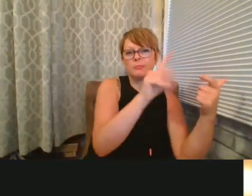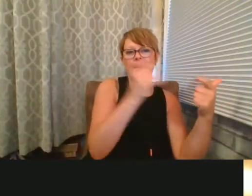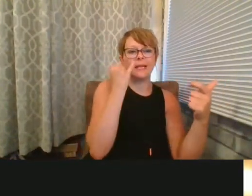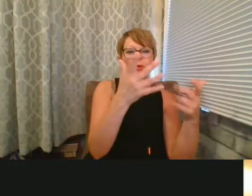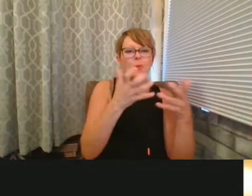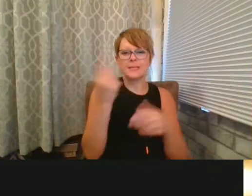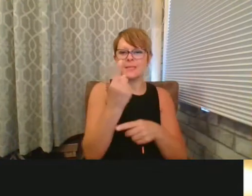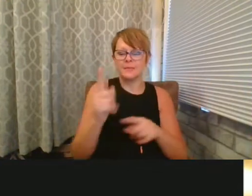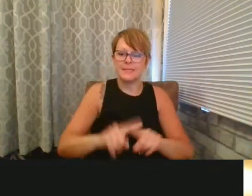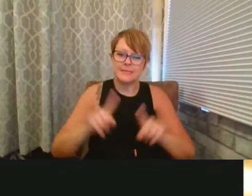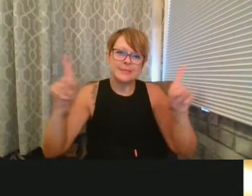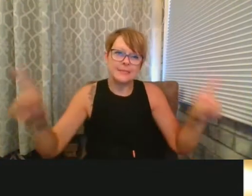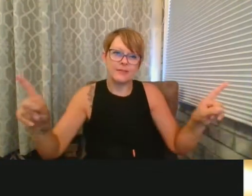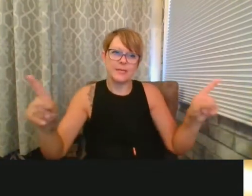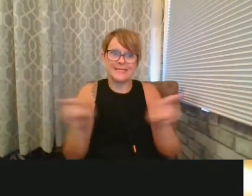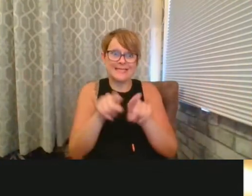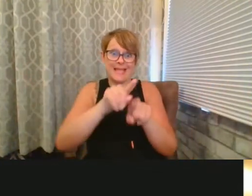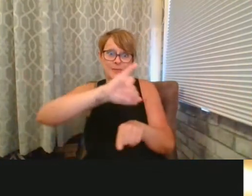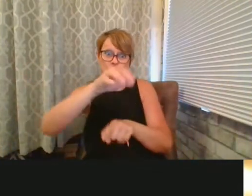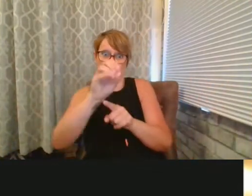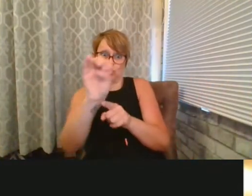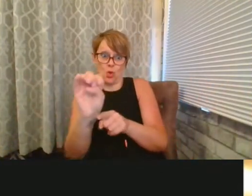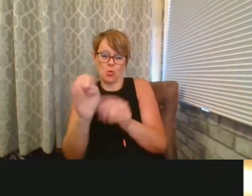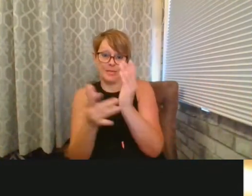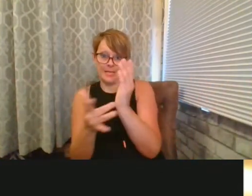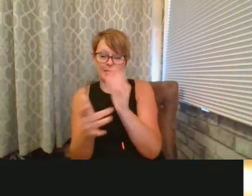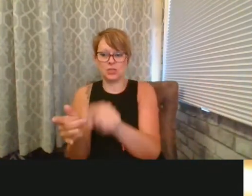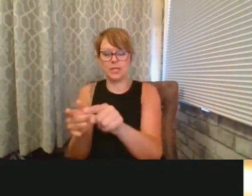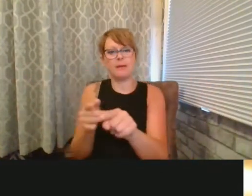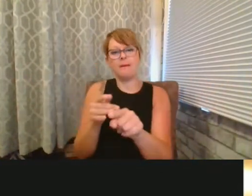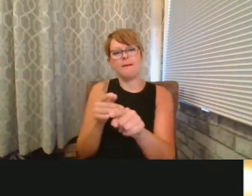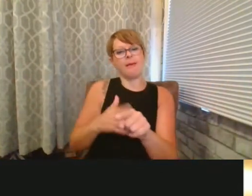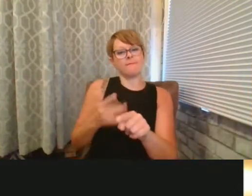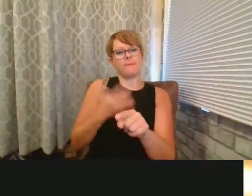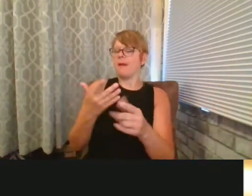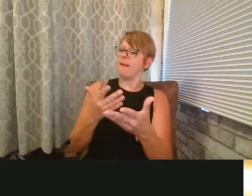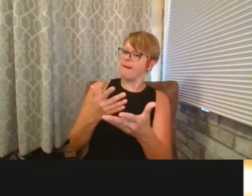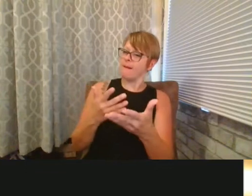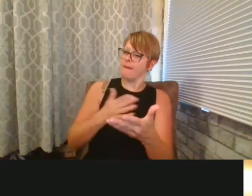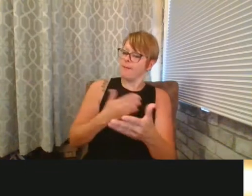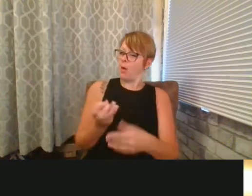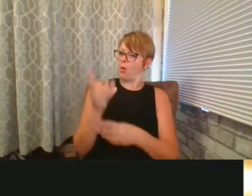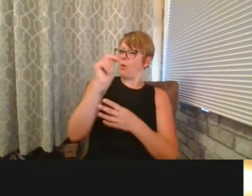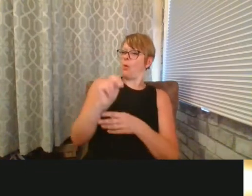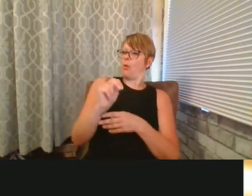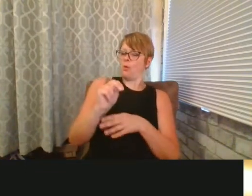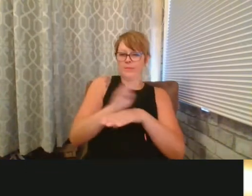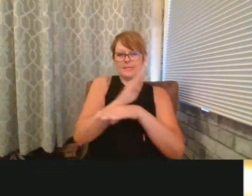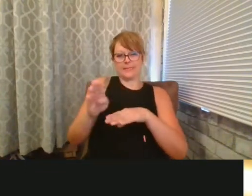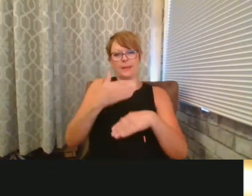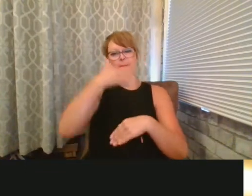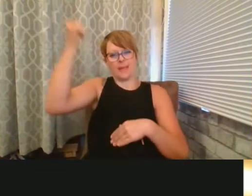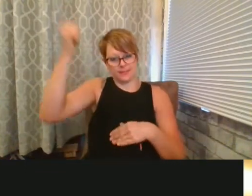doing, you are better off creating your own reality within reality here. So that is a